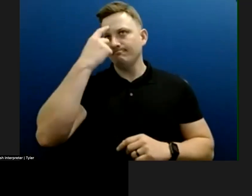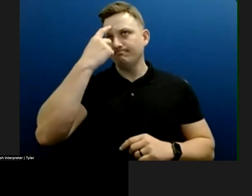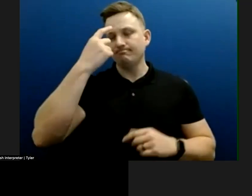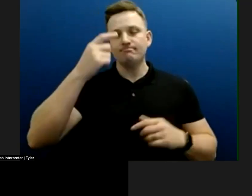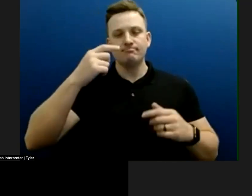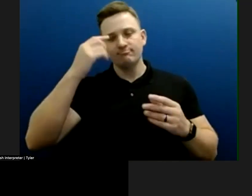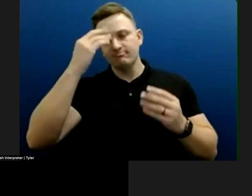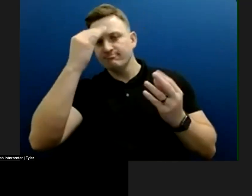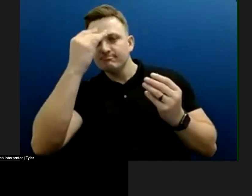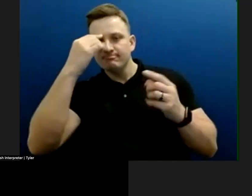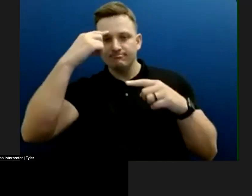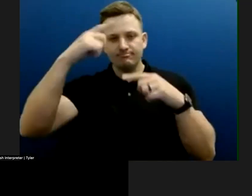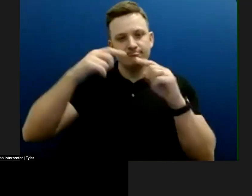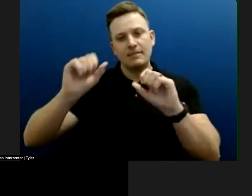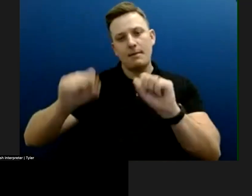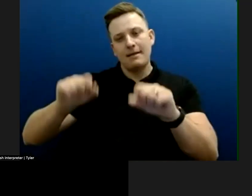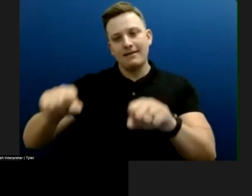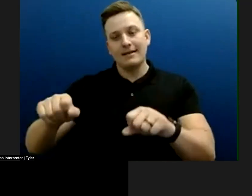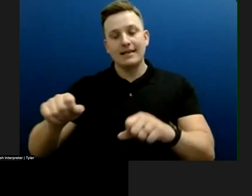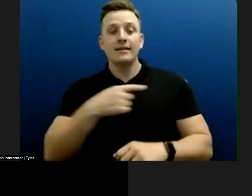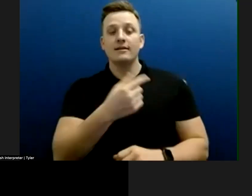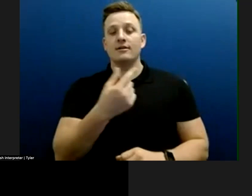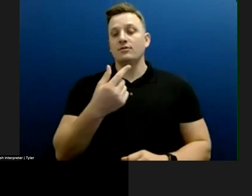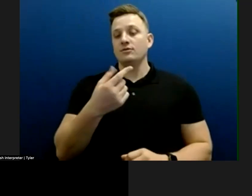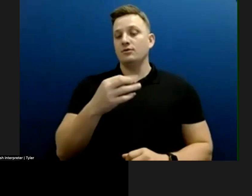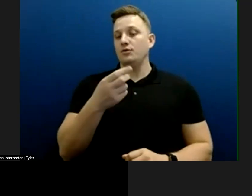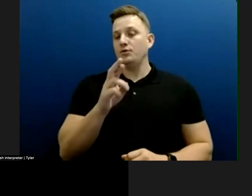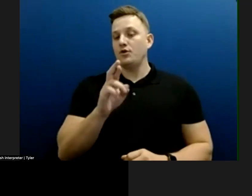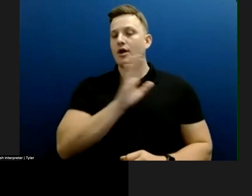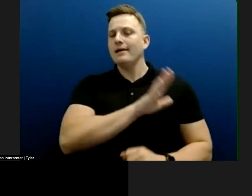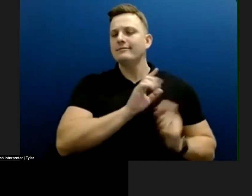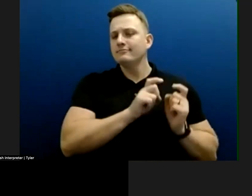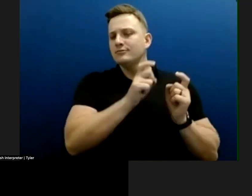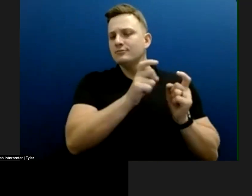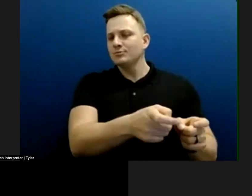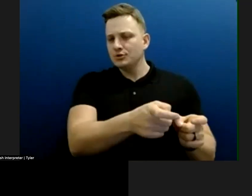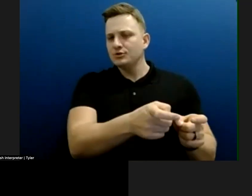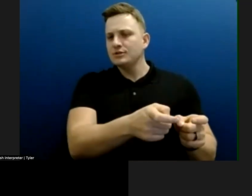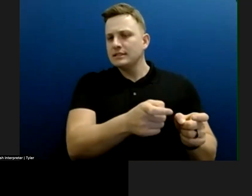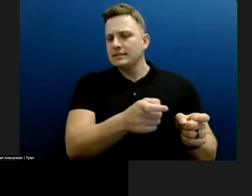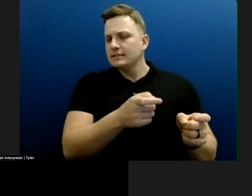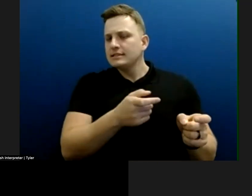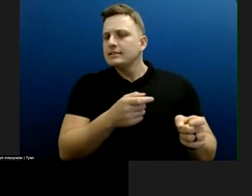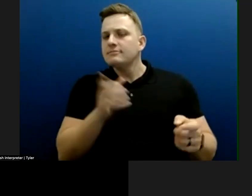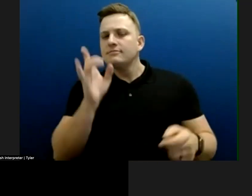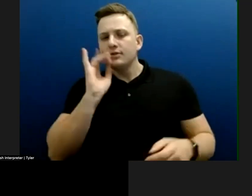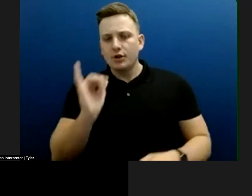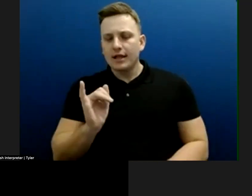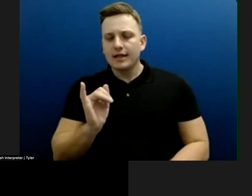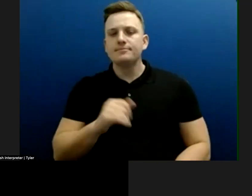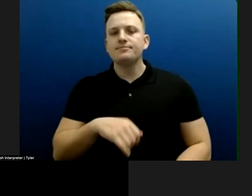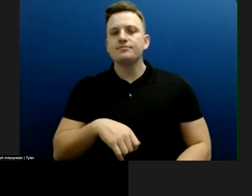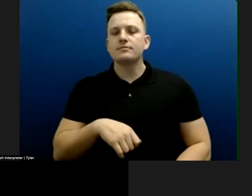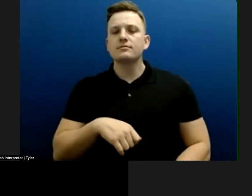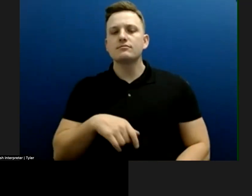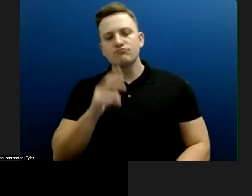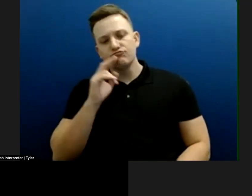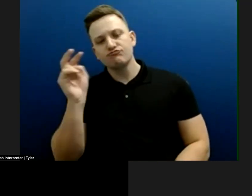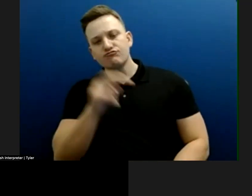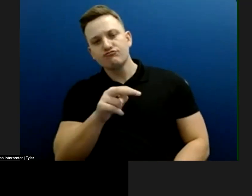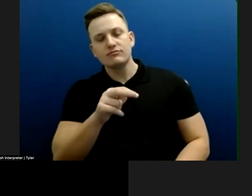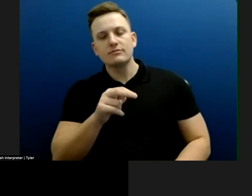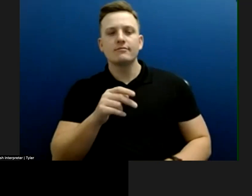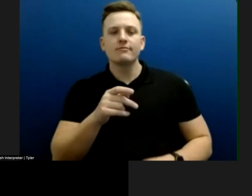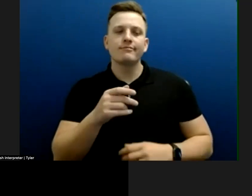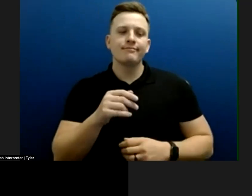learning about Gunnar's contributions to that in this interaction? And if you were describing the